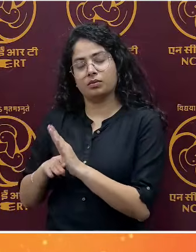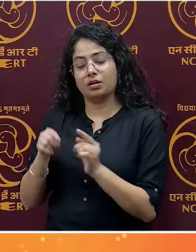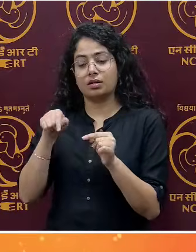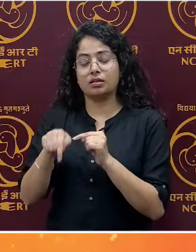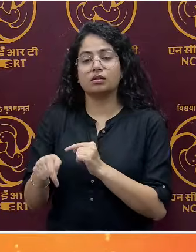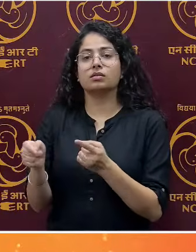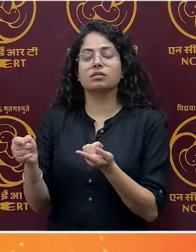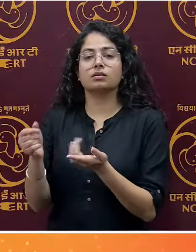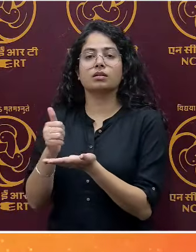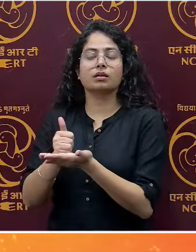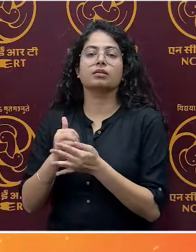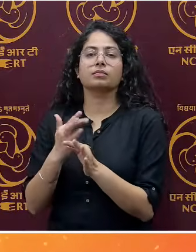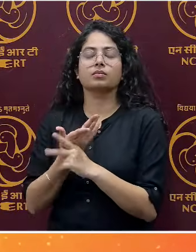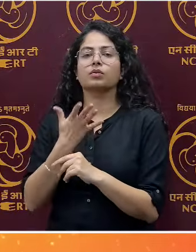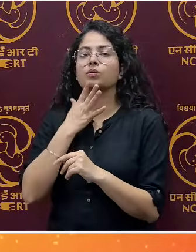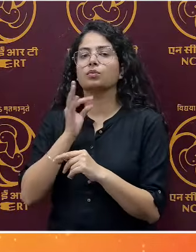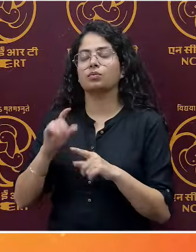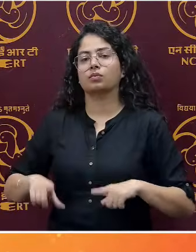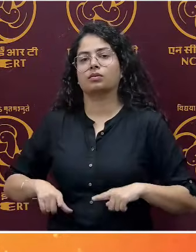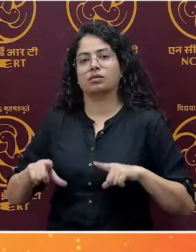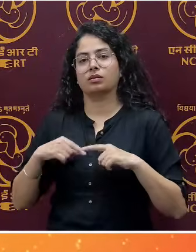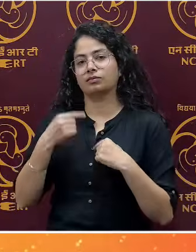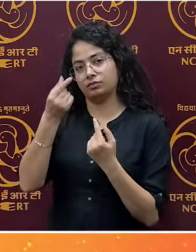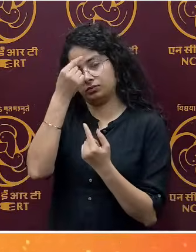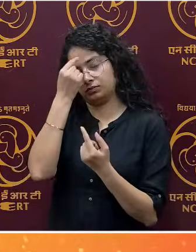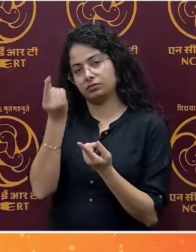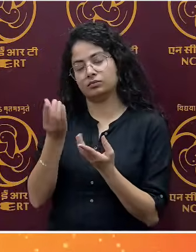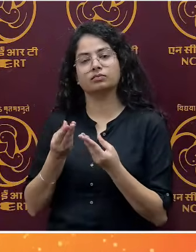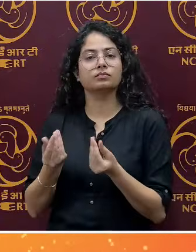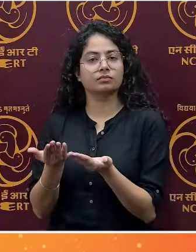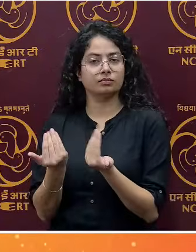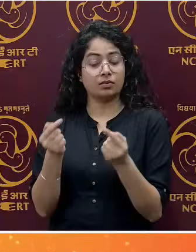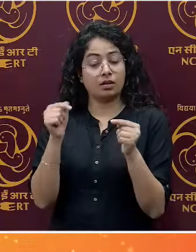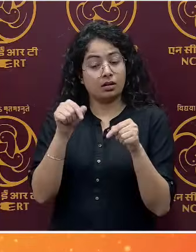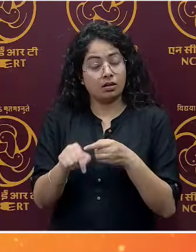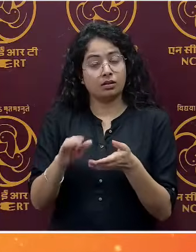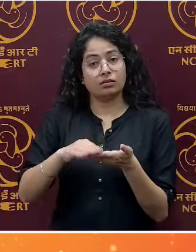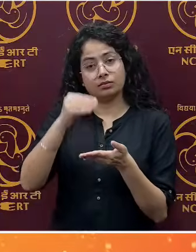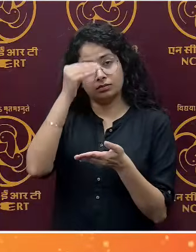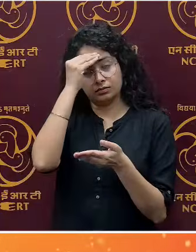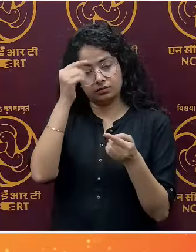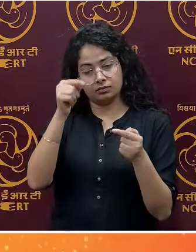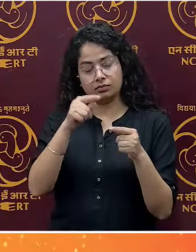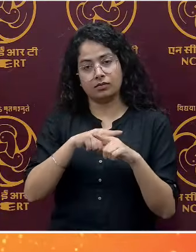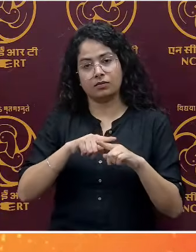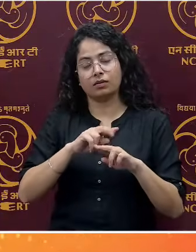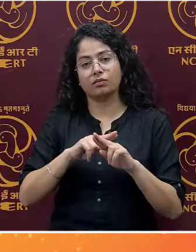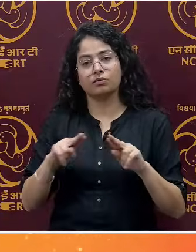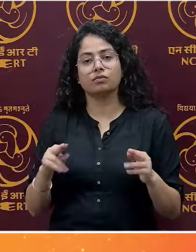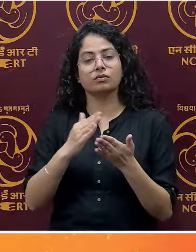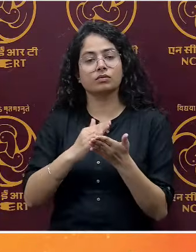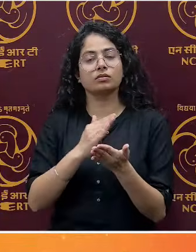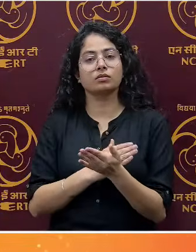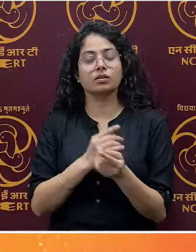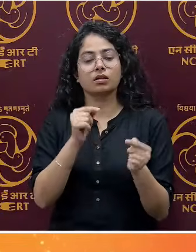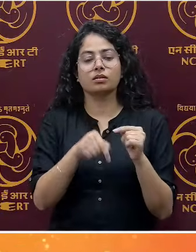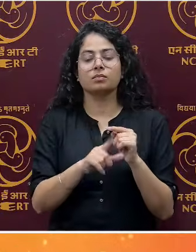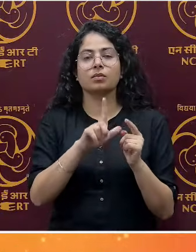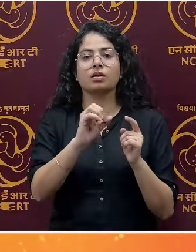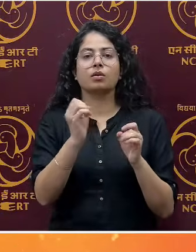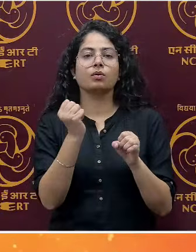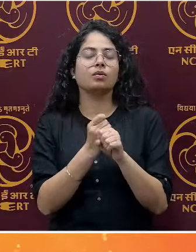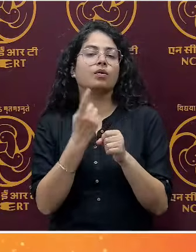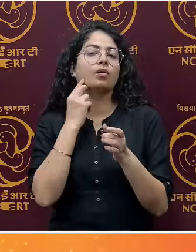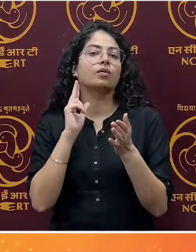problems. Yes. Okay, so this is what we are going to learn in this specific session. And ma'am, how we can log into virtual labs,